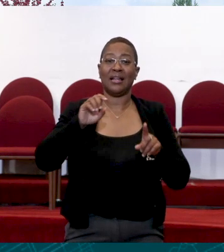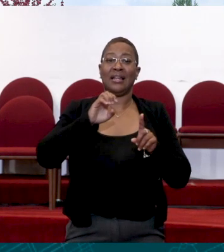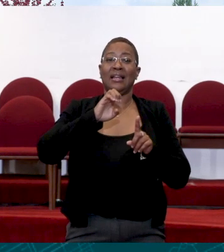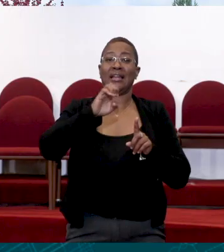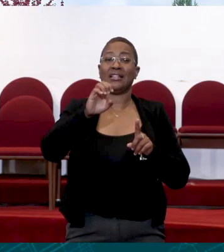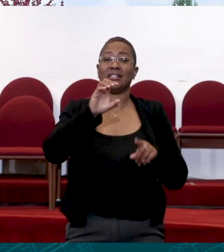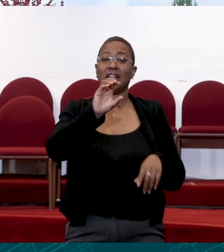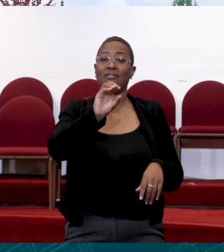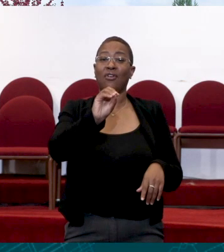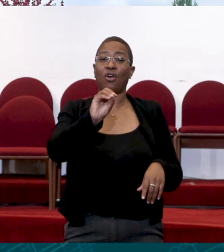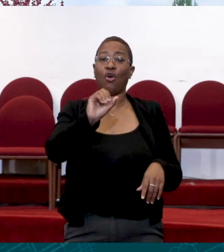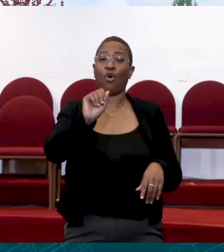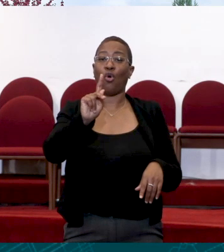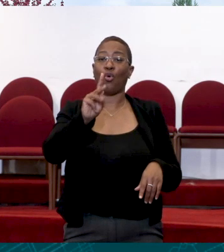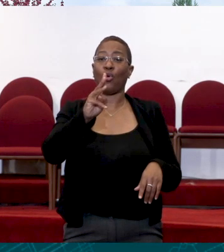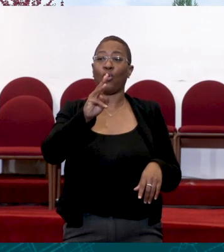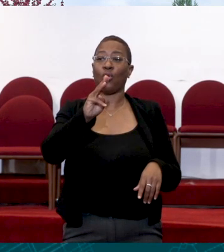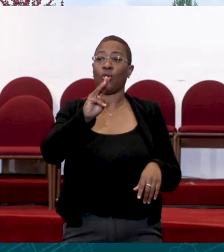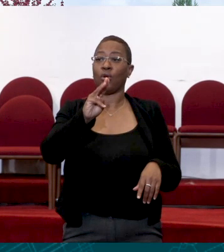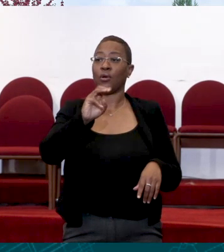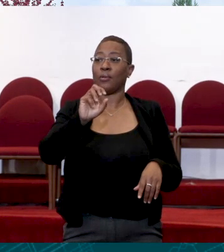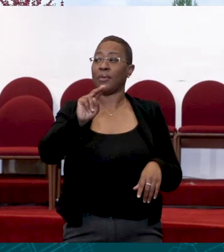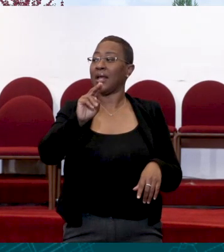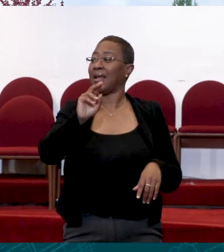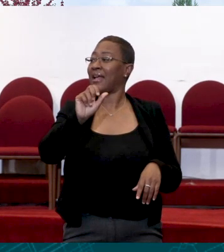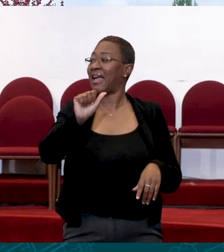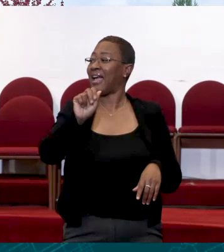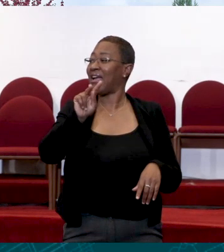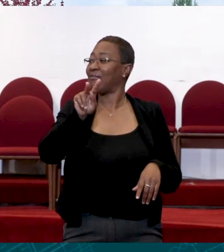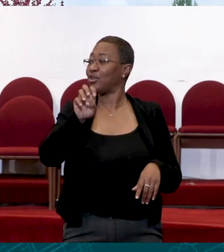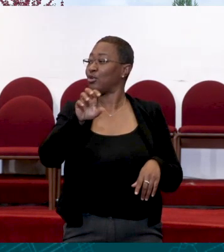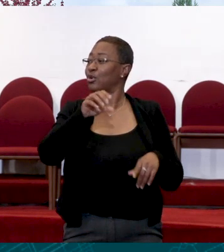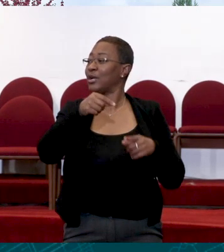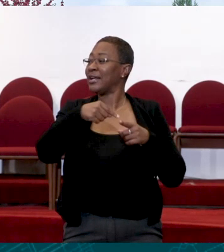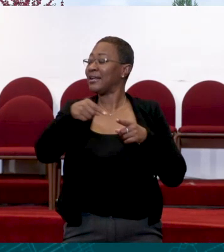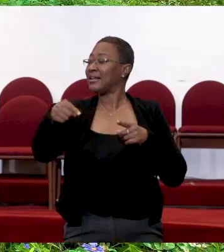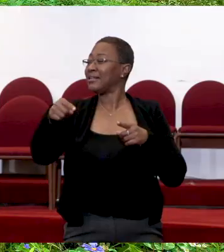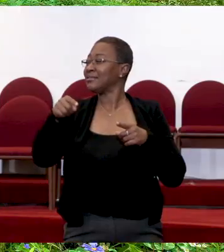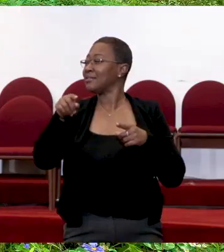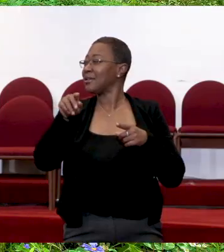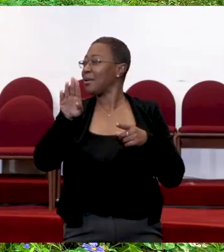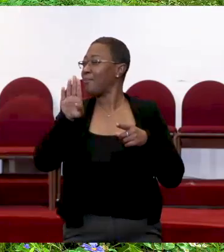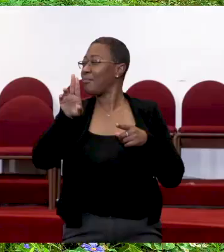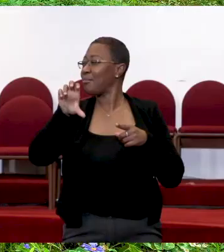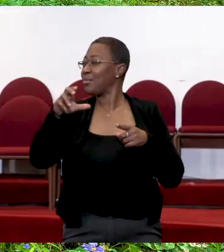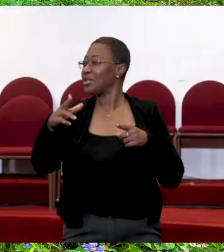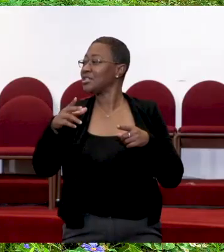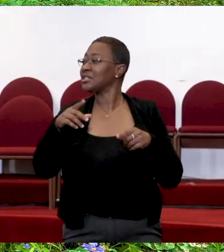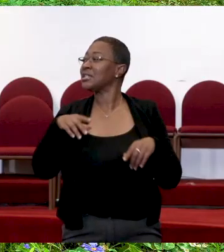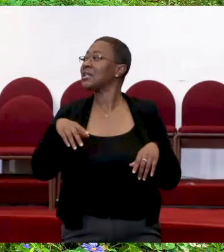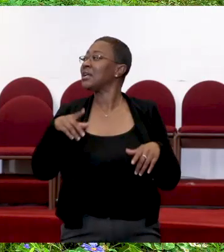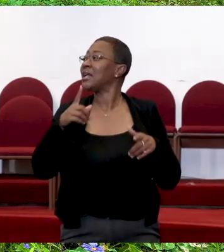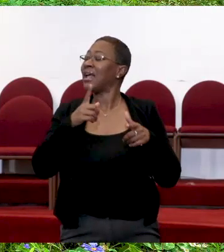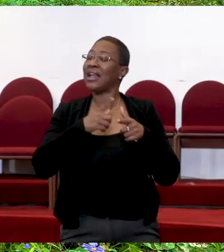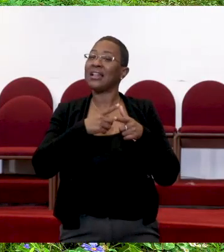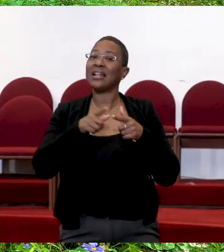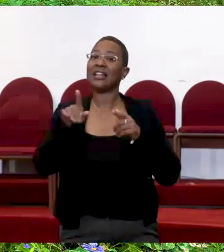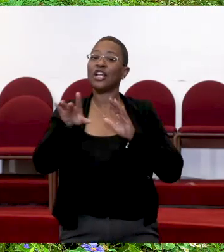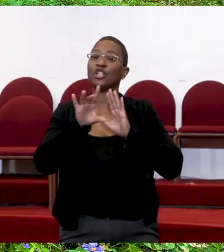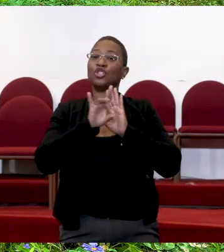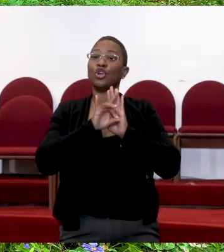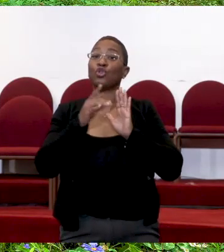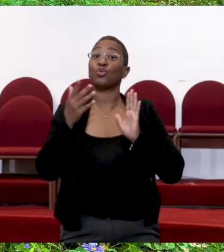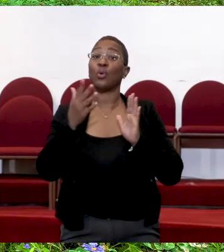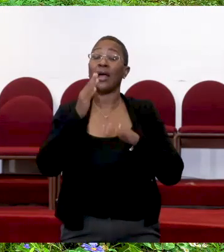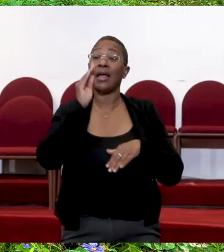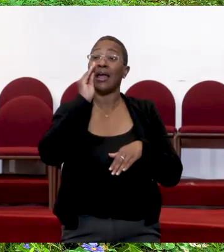Avenue, and then one just west of Bush. So the timeline for, and then they also chose Meadow, but